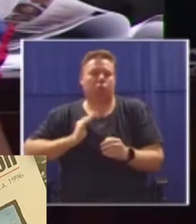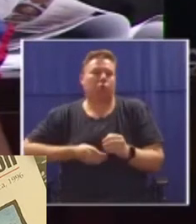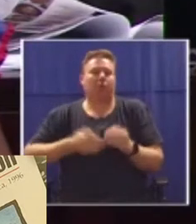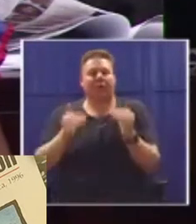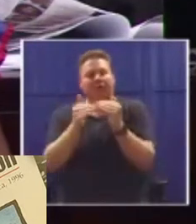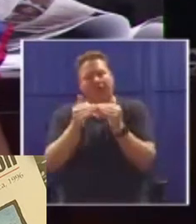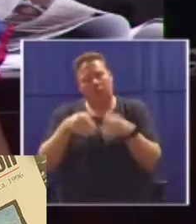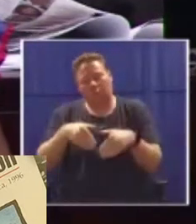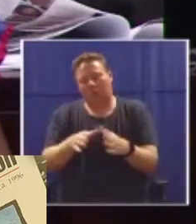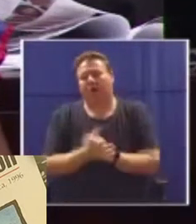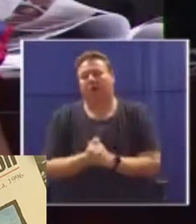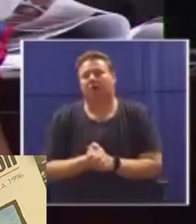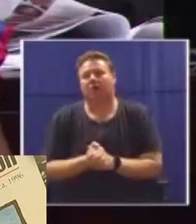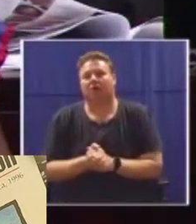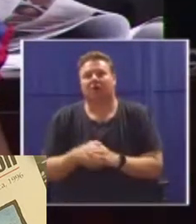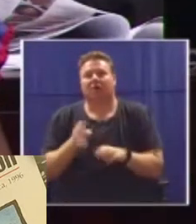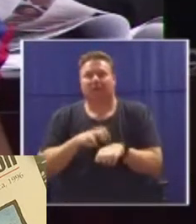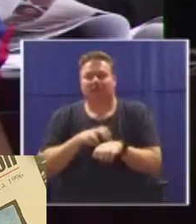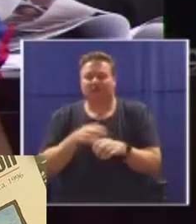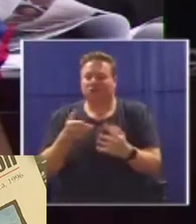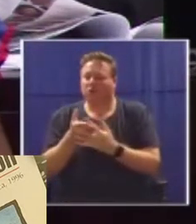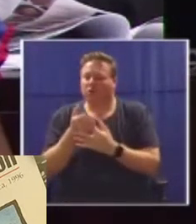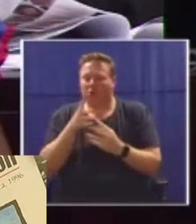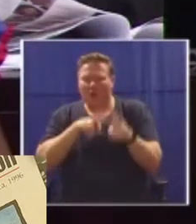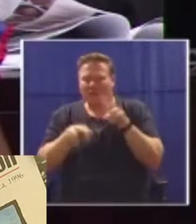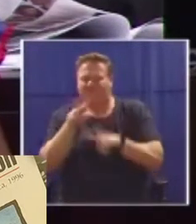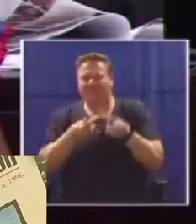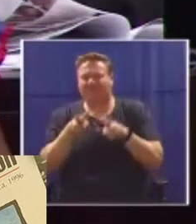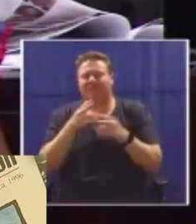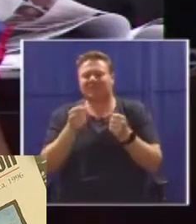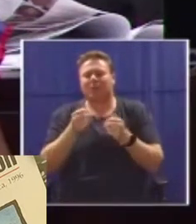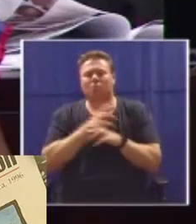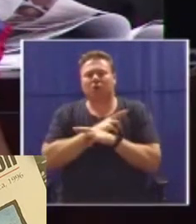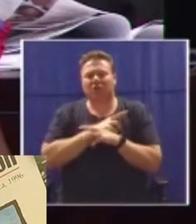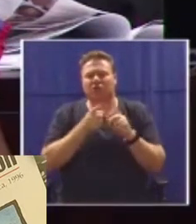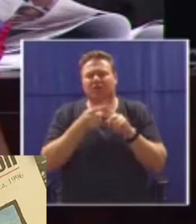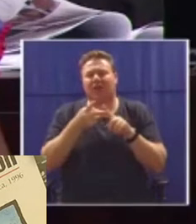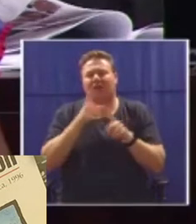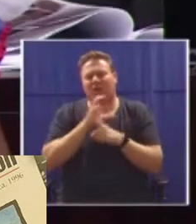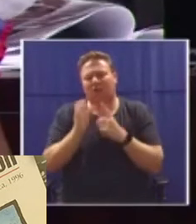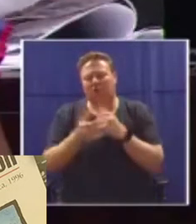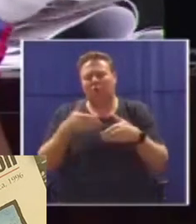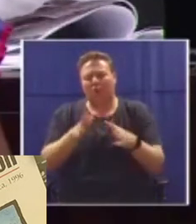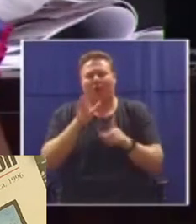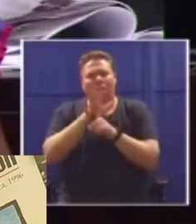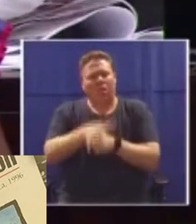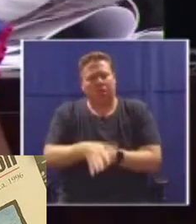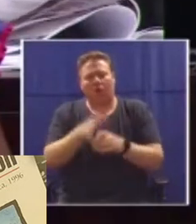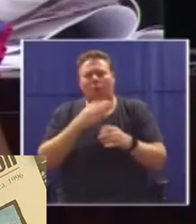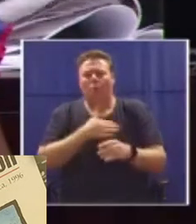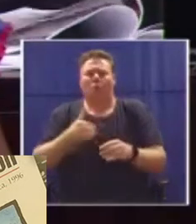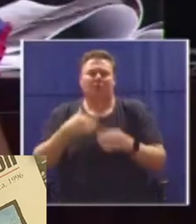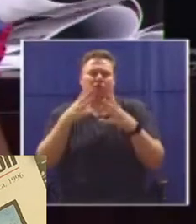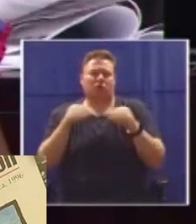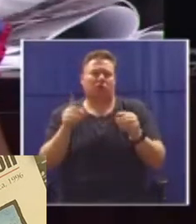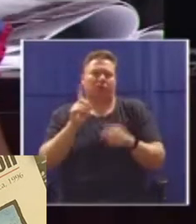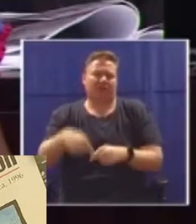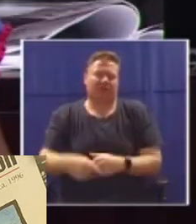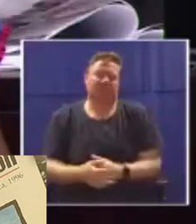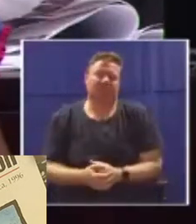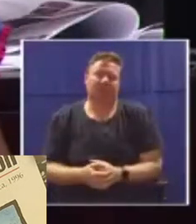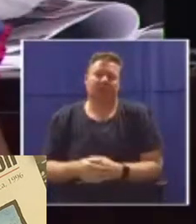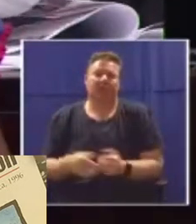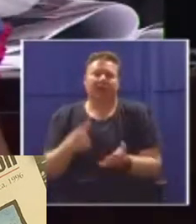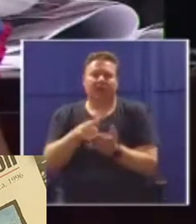It requires us to assess some of our culture and religious practice that can oppress women. We need to continue to